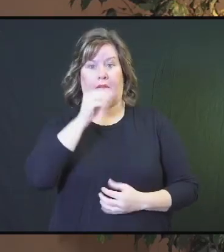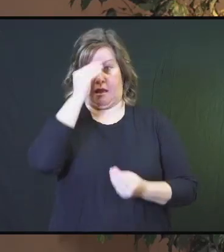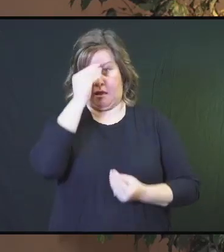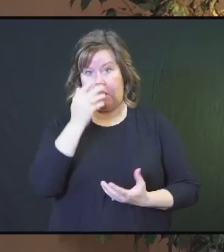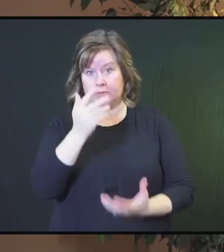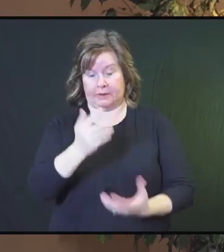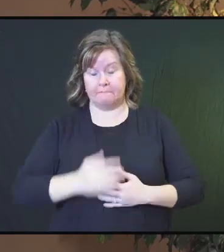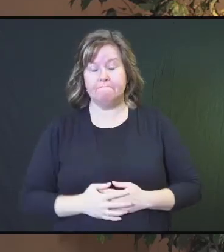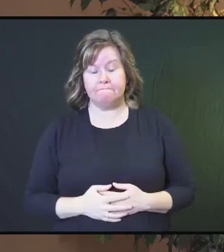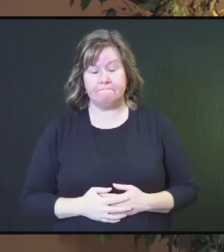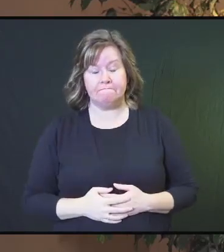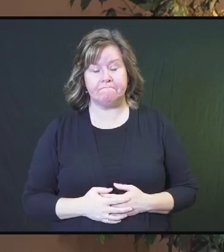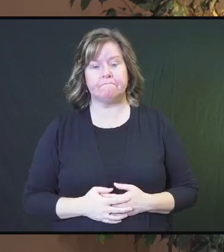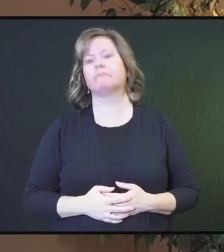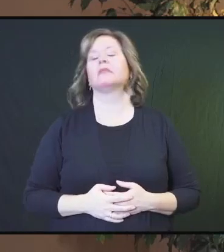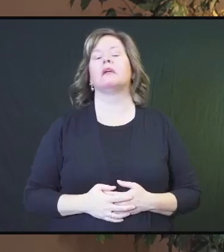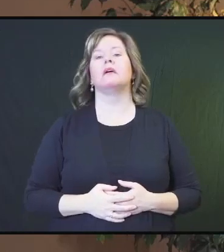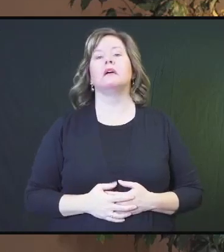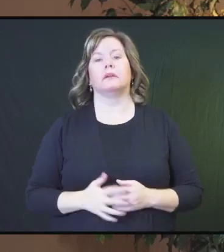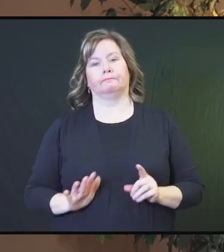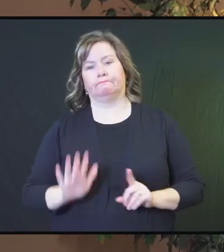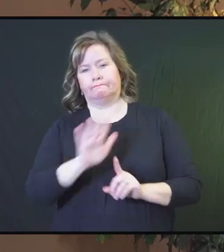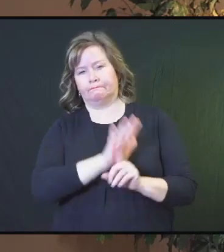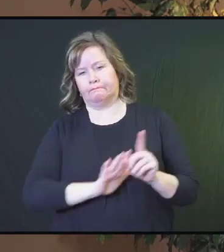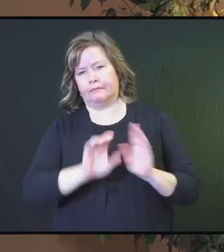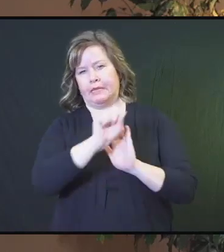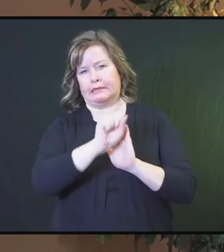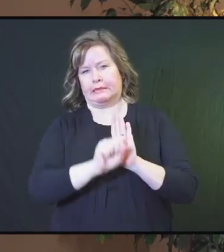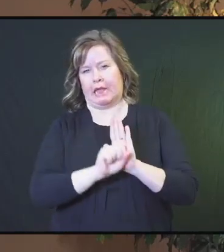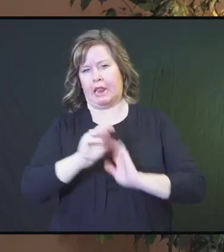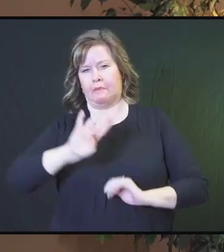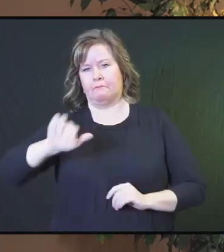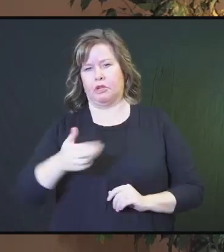County. Across the state of Michigan, as of last count, we're at